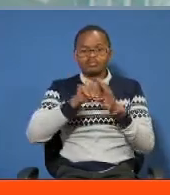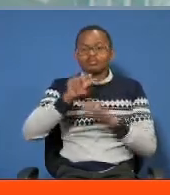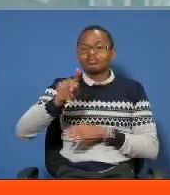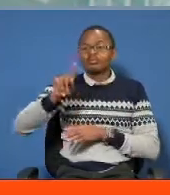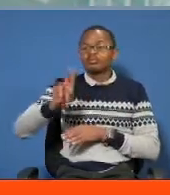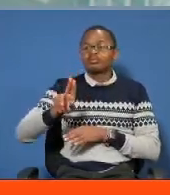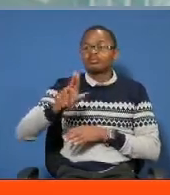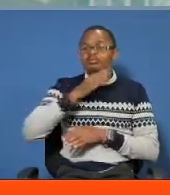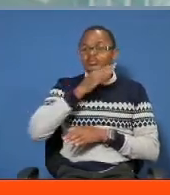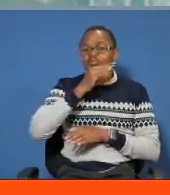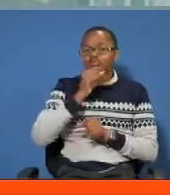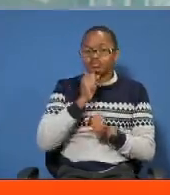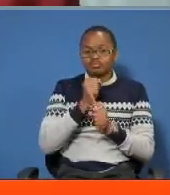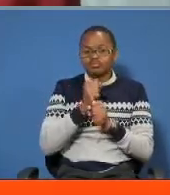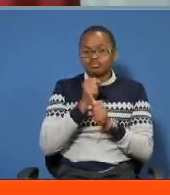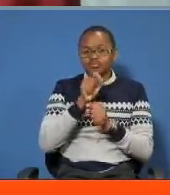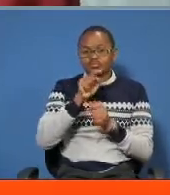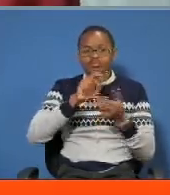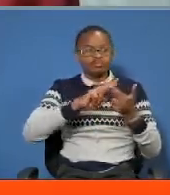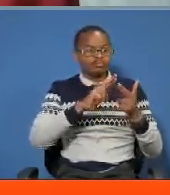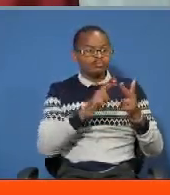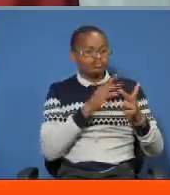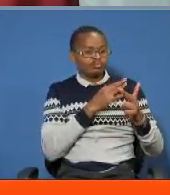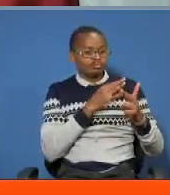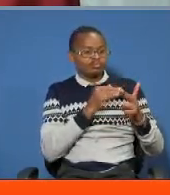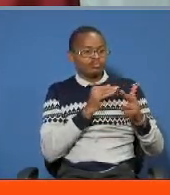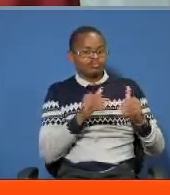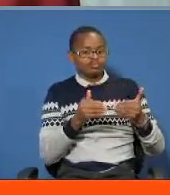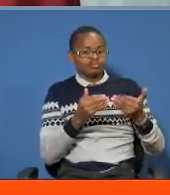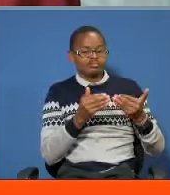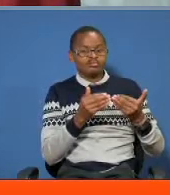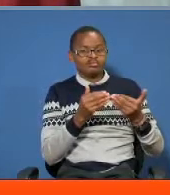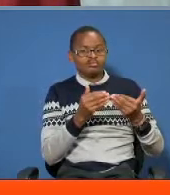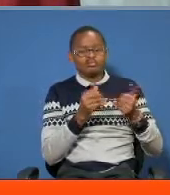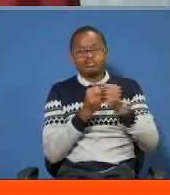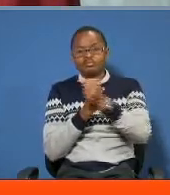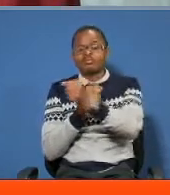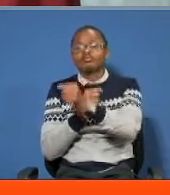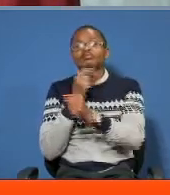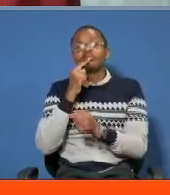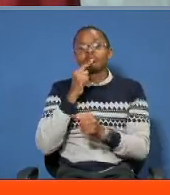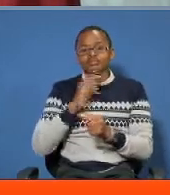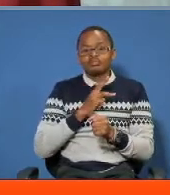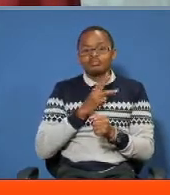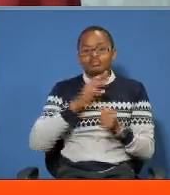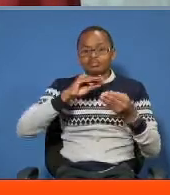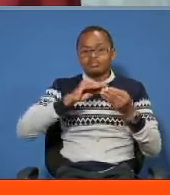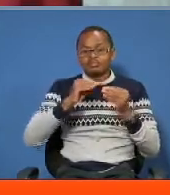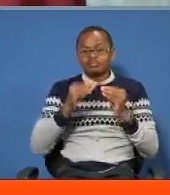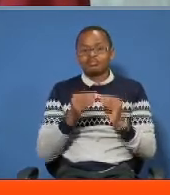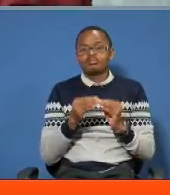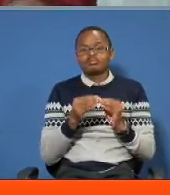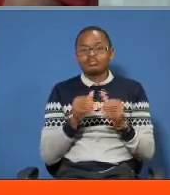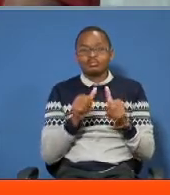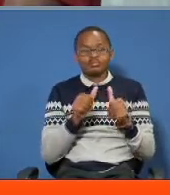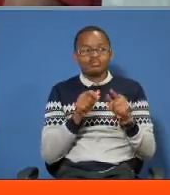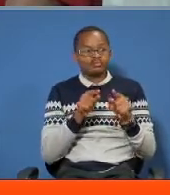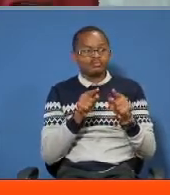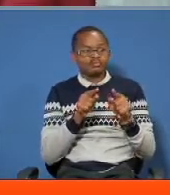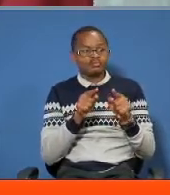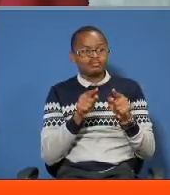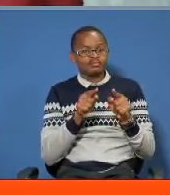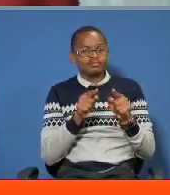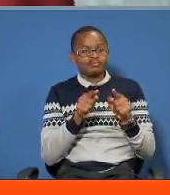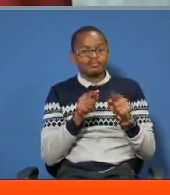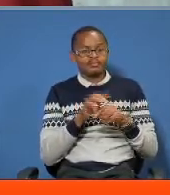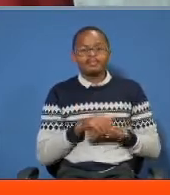found in Kenyatta University, and we work on a certain relationship, and they provide that support. Sure. So we are innovating also in the way